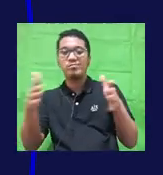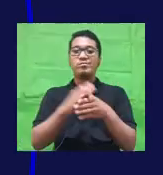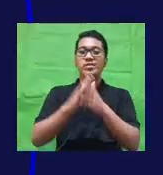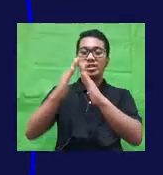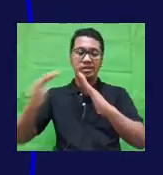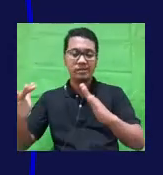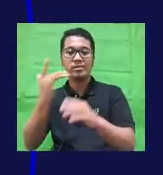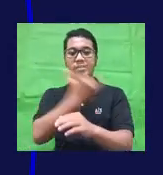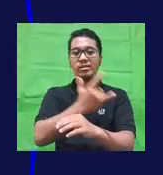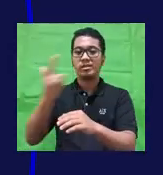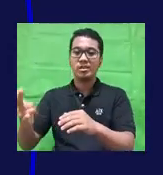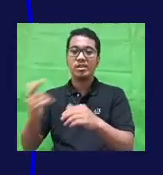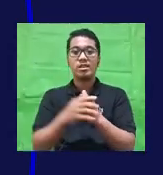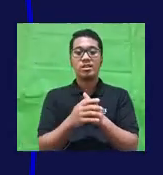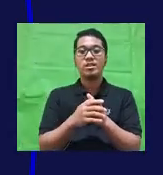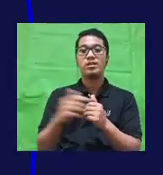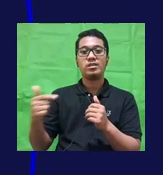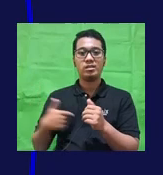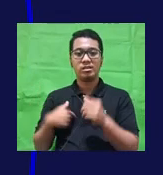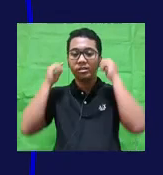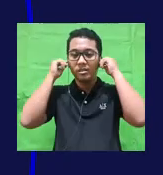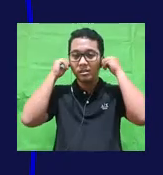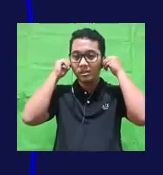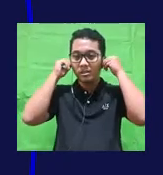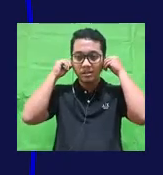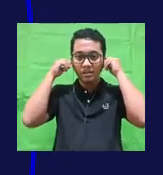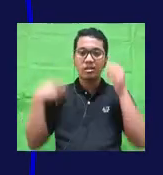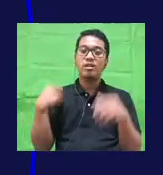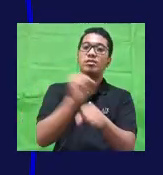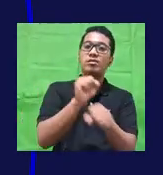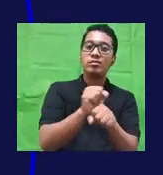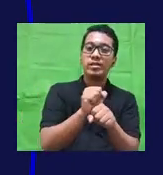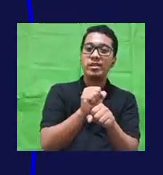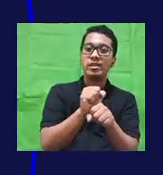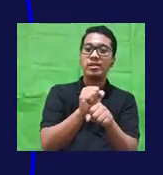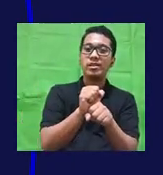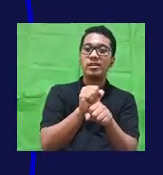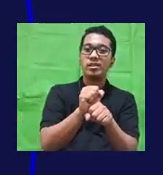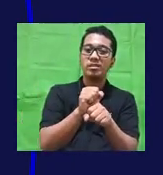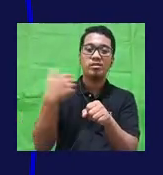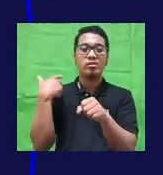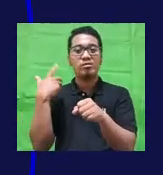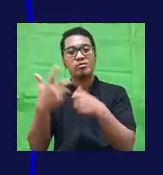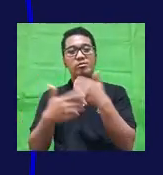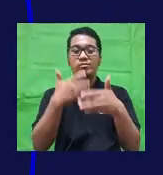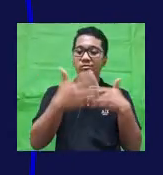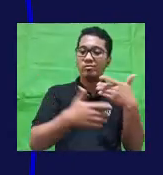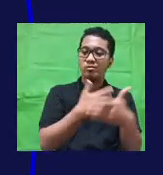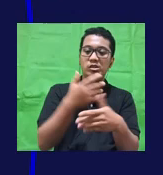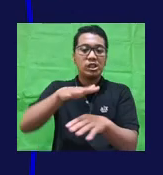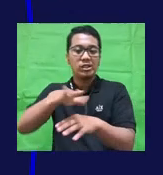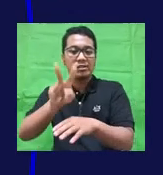I have been working for quite a while now, a few years in this process of being a nomad